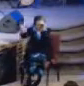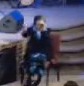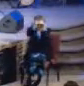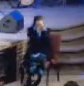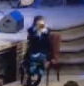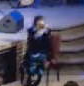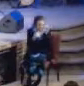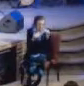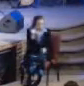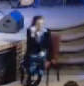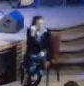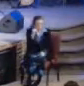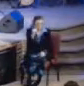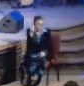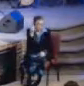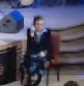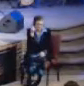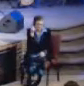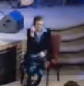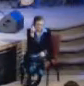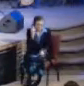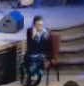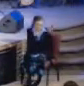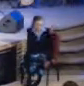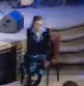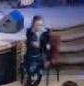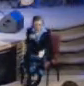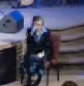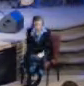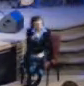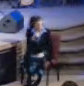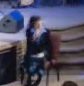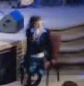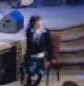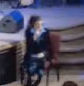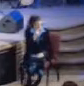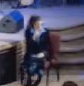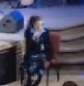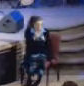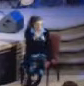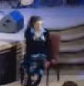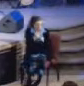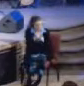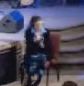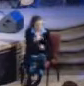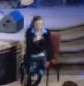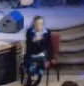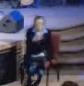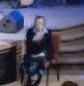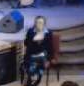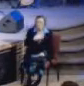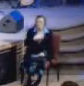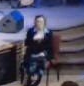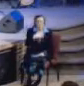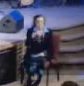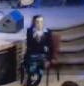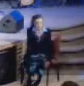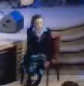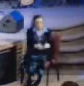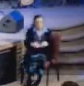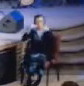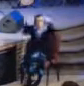And we don't understand the ways of God. And doesn't he tell us that in his word? Doesn't he tell us that my ways are higher than your